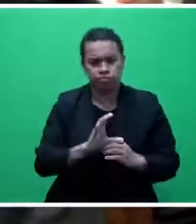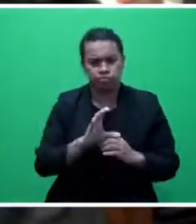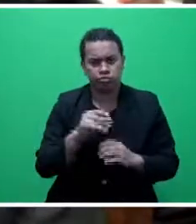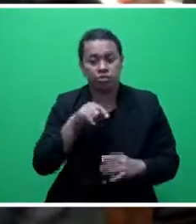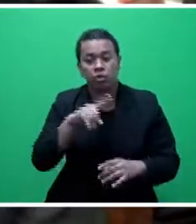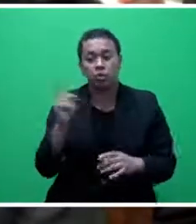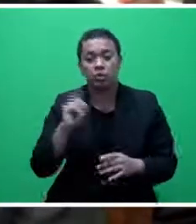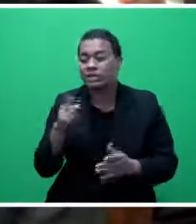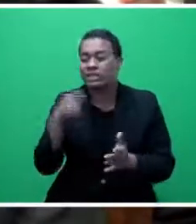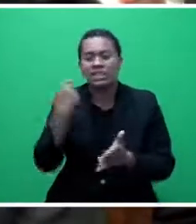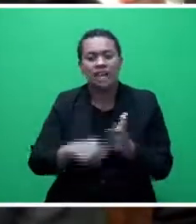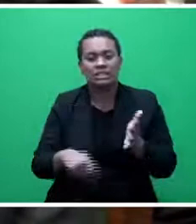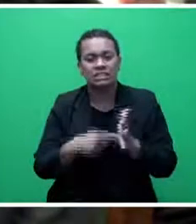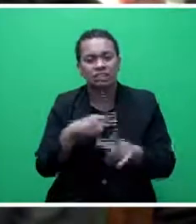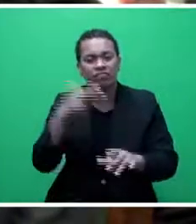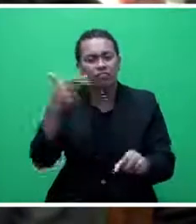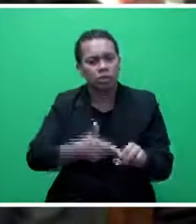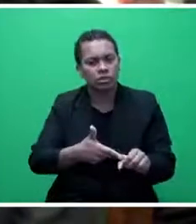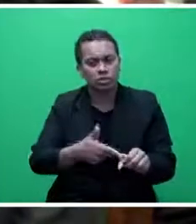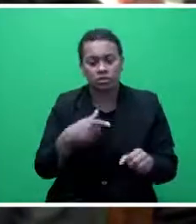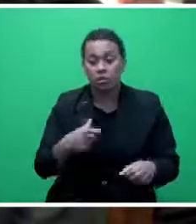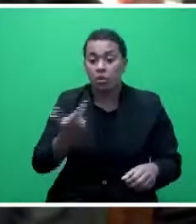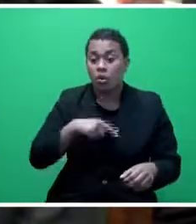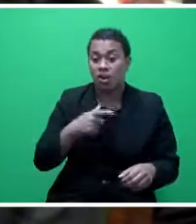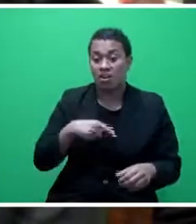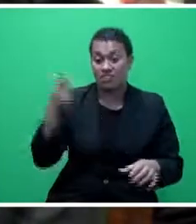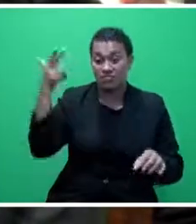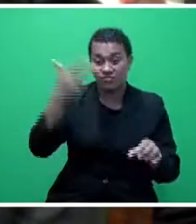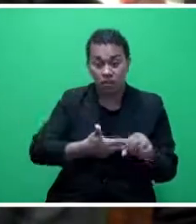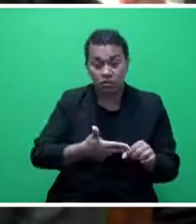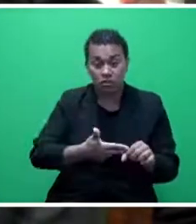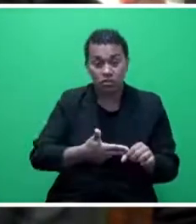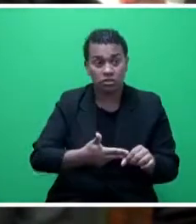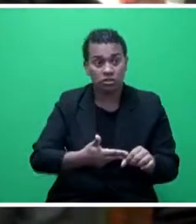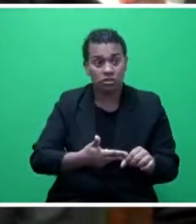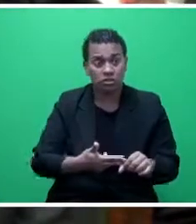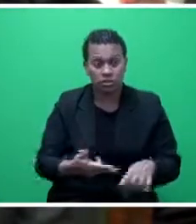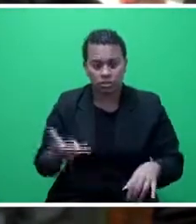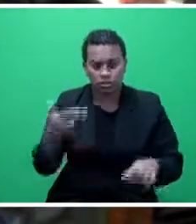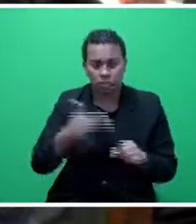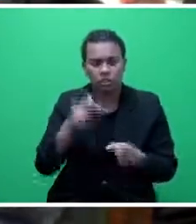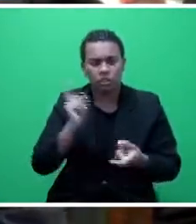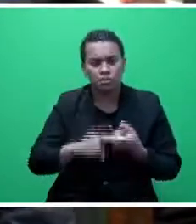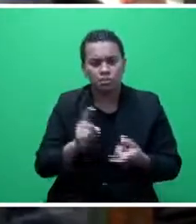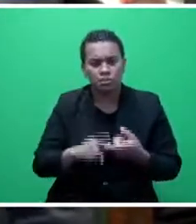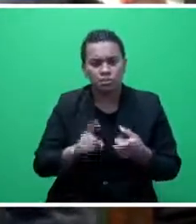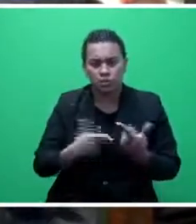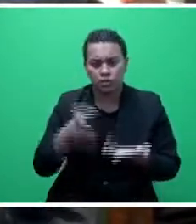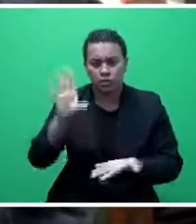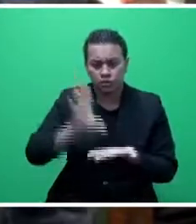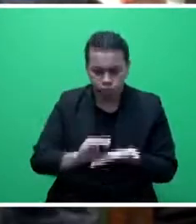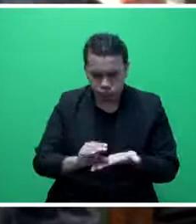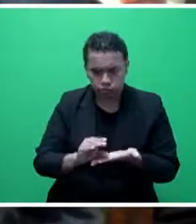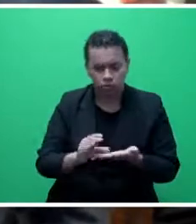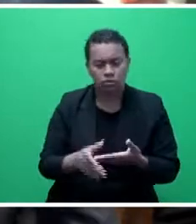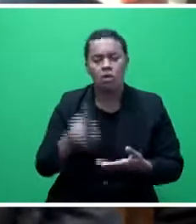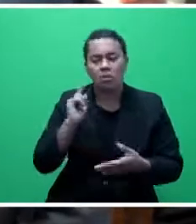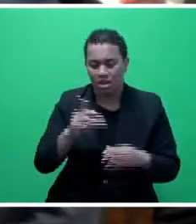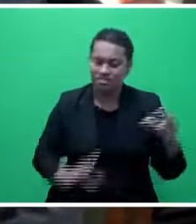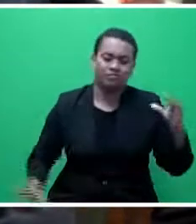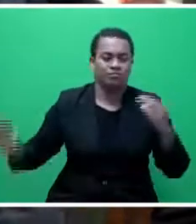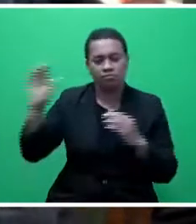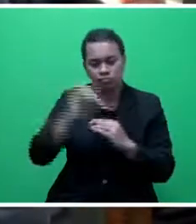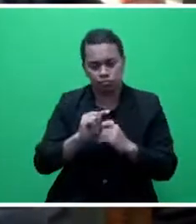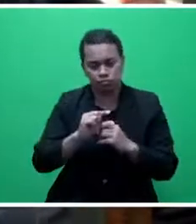a time when the world fuel price was plummeting. At the time when the world fuel price was plummeting.